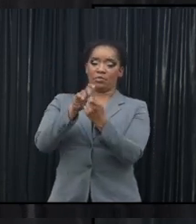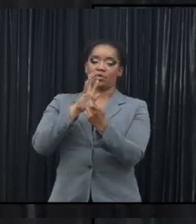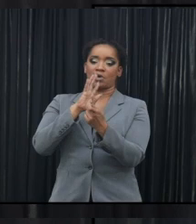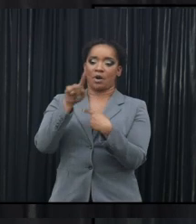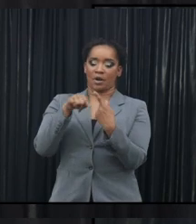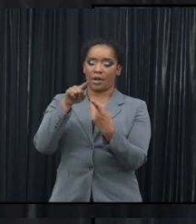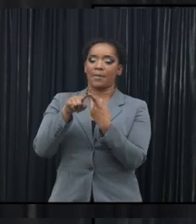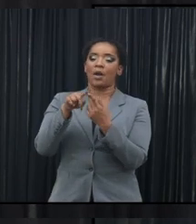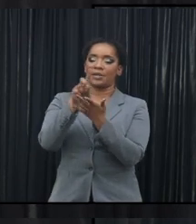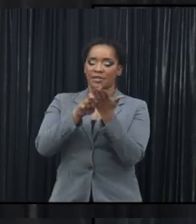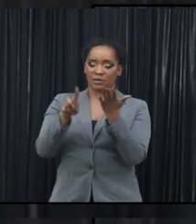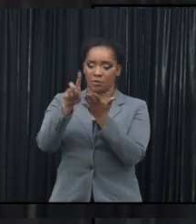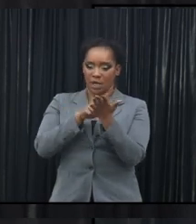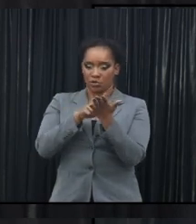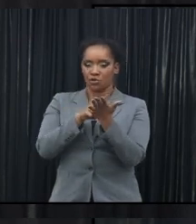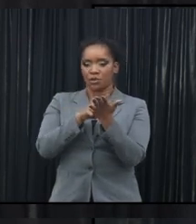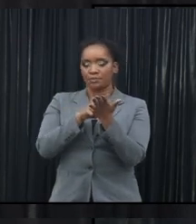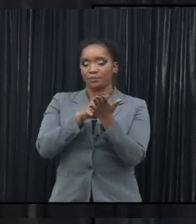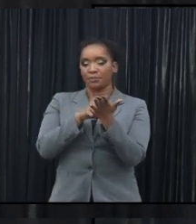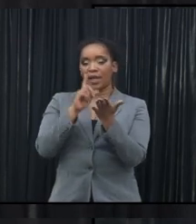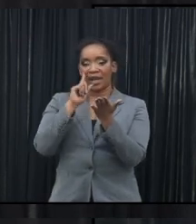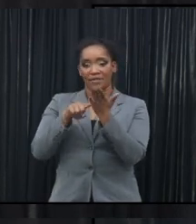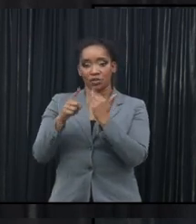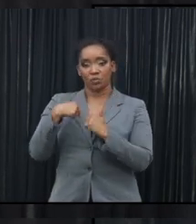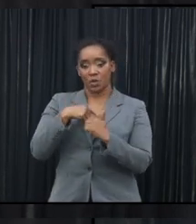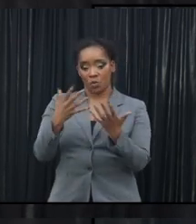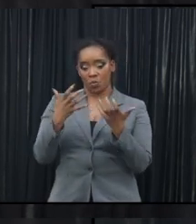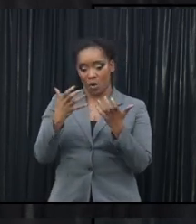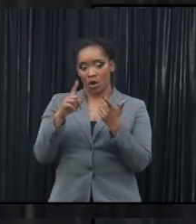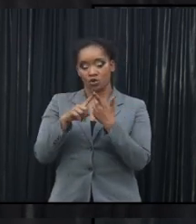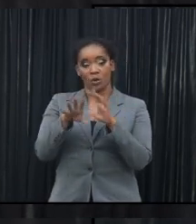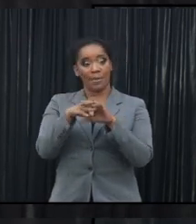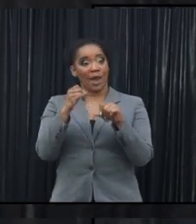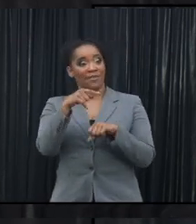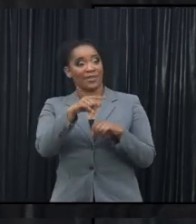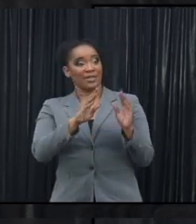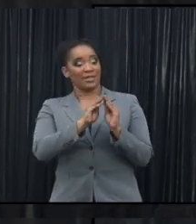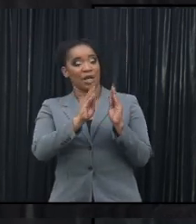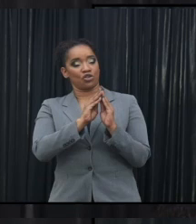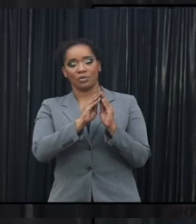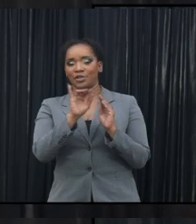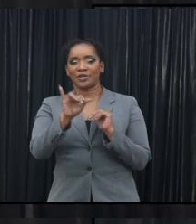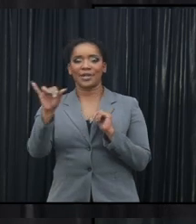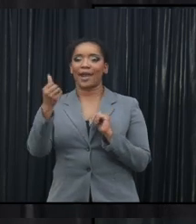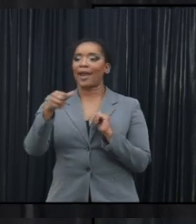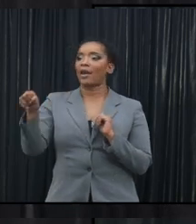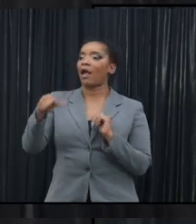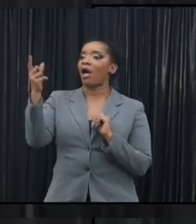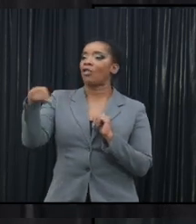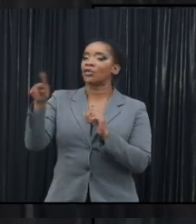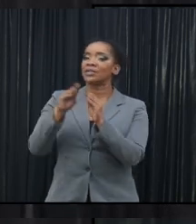impact investigations. We want to come out of this session, as every other session that we've done so far, with one or